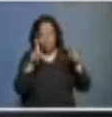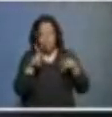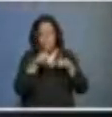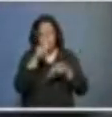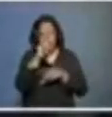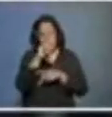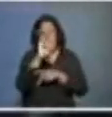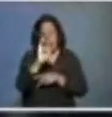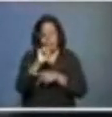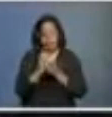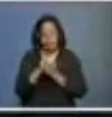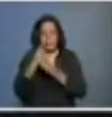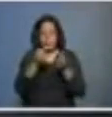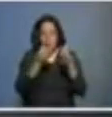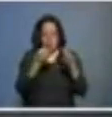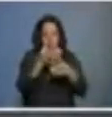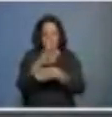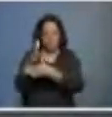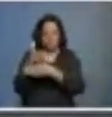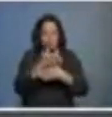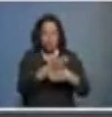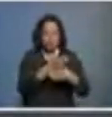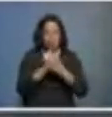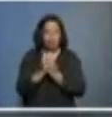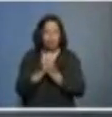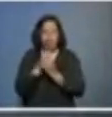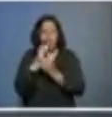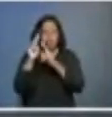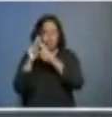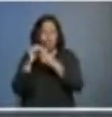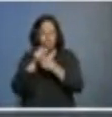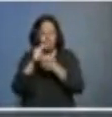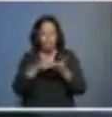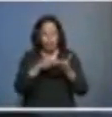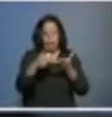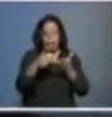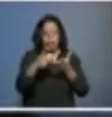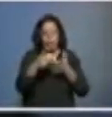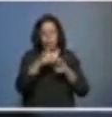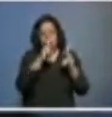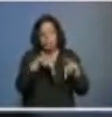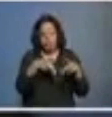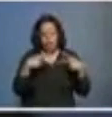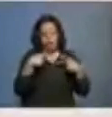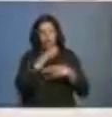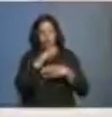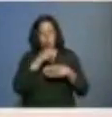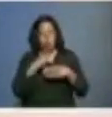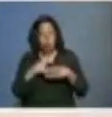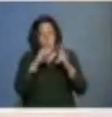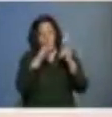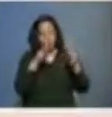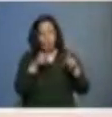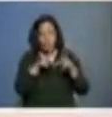so many plates in circulation, it forced the union to stop paying its older plate holders, whose plates the union managed and